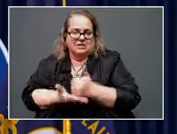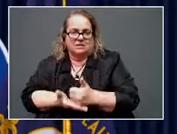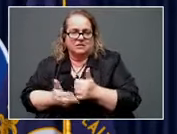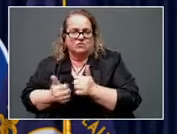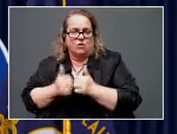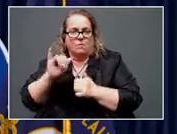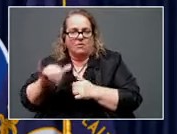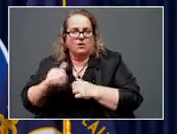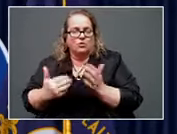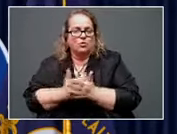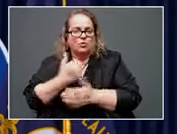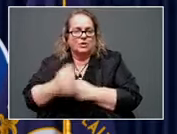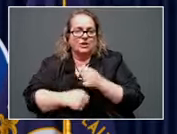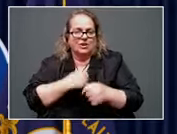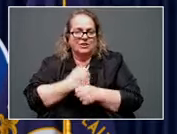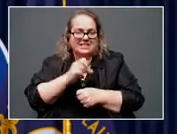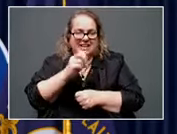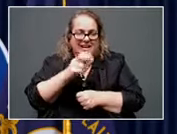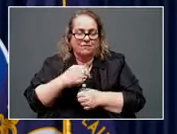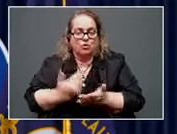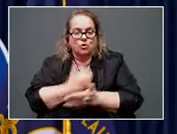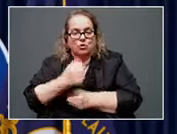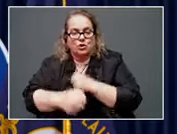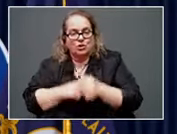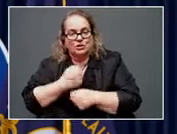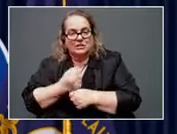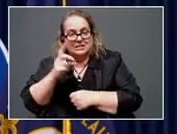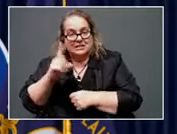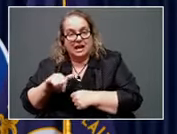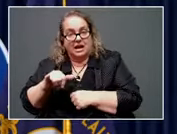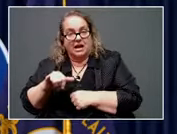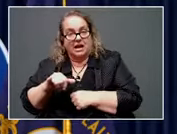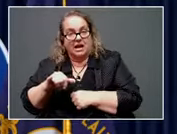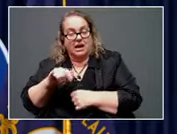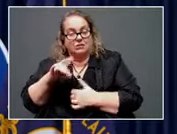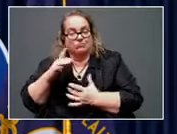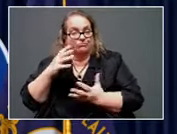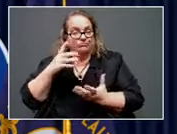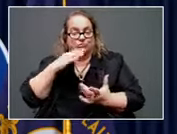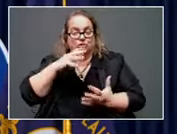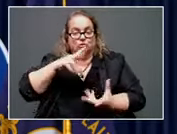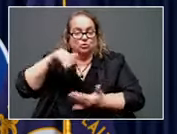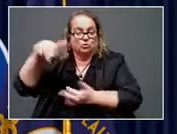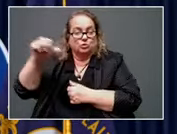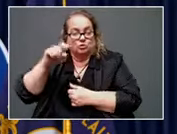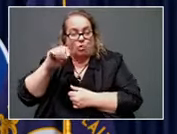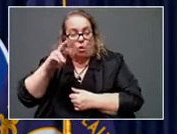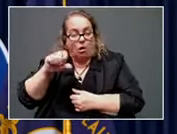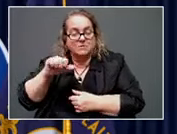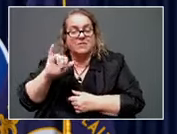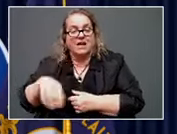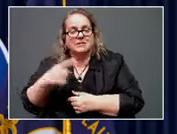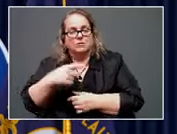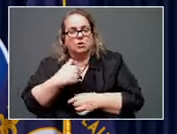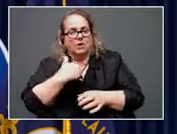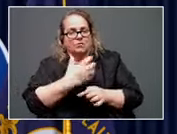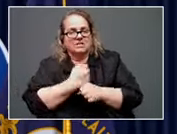Eve, New Year's Day storms. That's something that we received with the major flooding in eastern